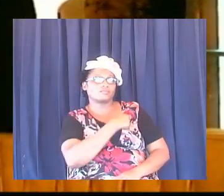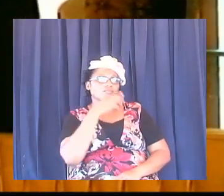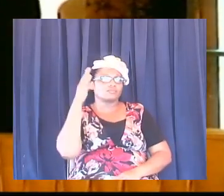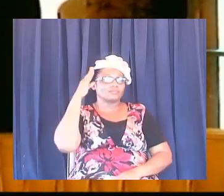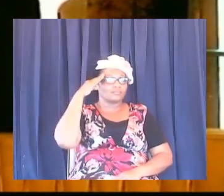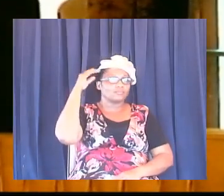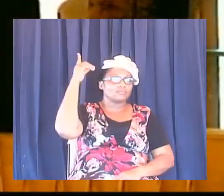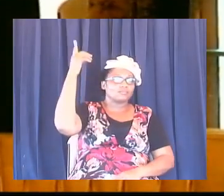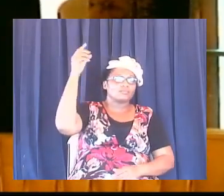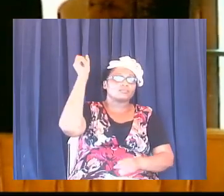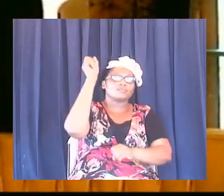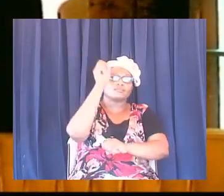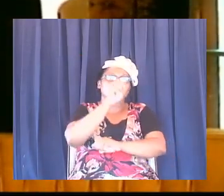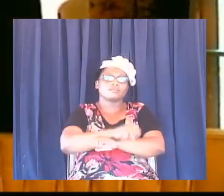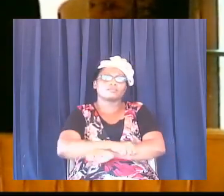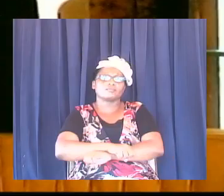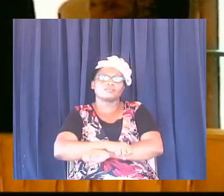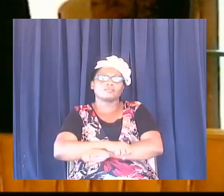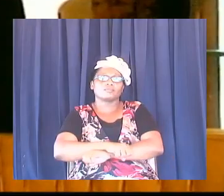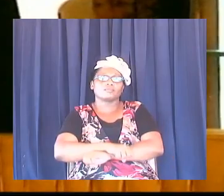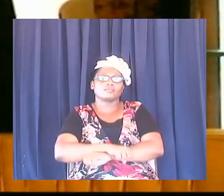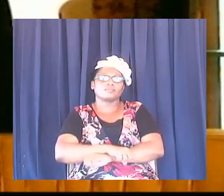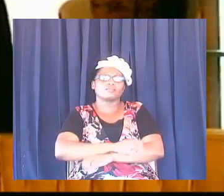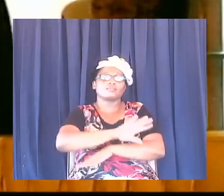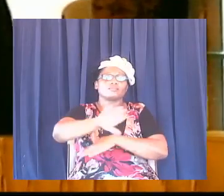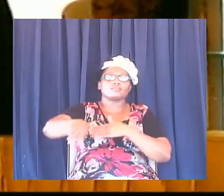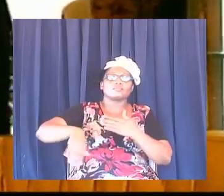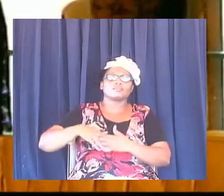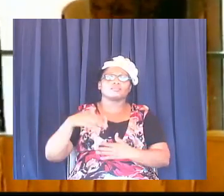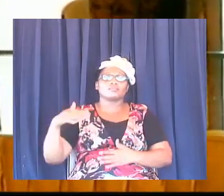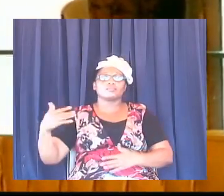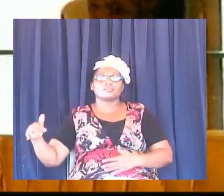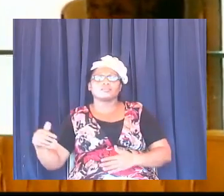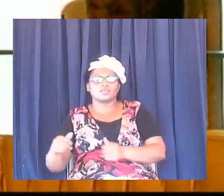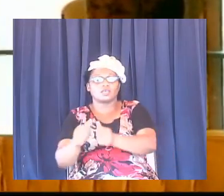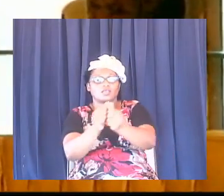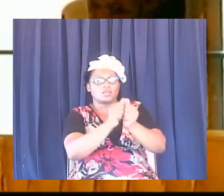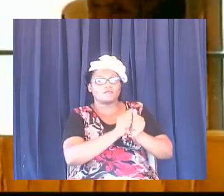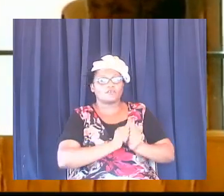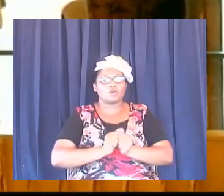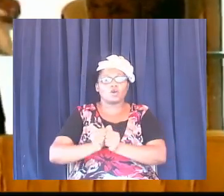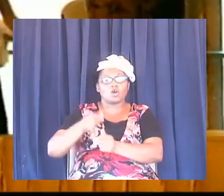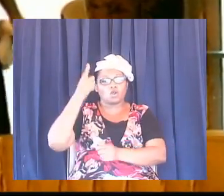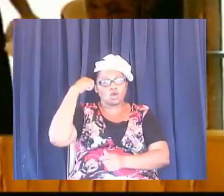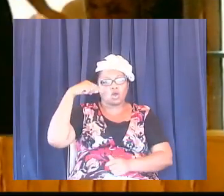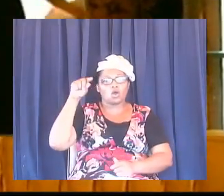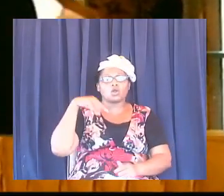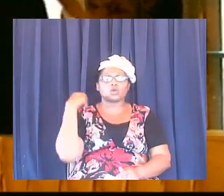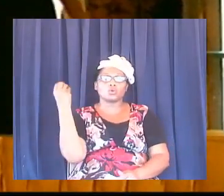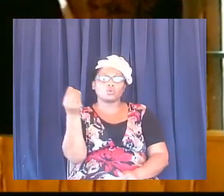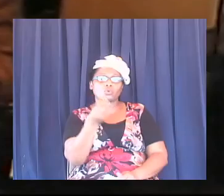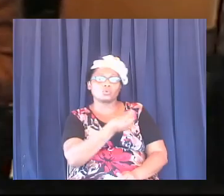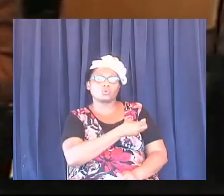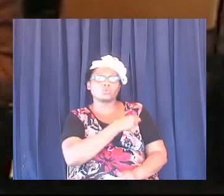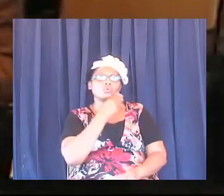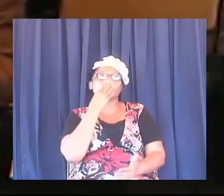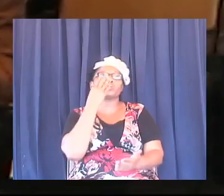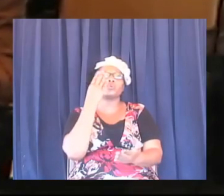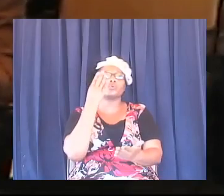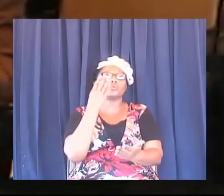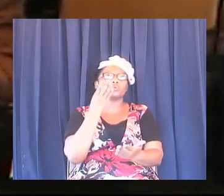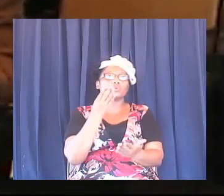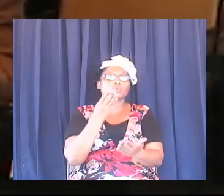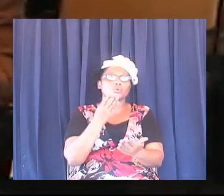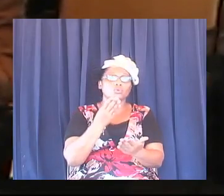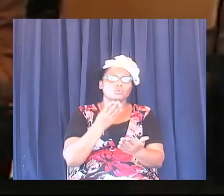he's working on me together, together for us. Just before the singers go